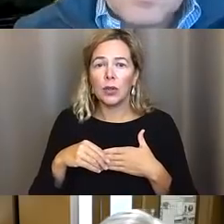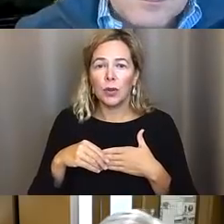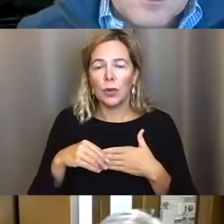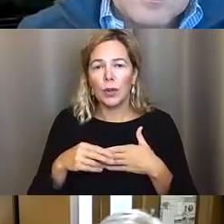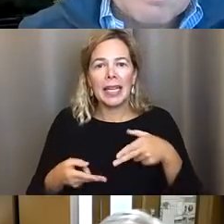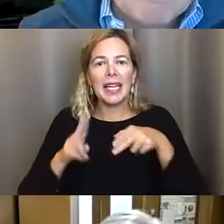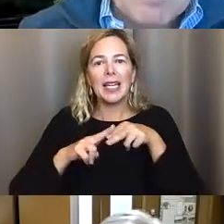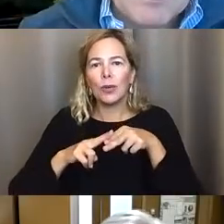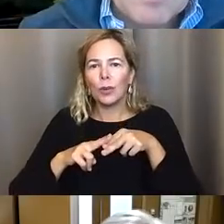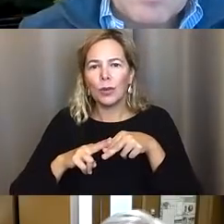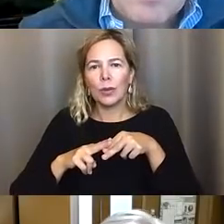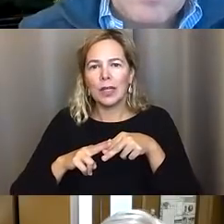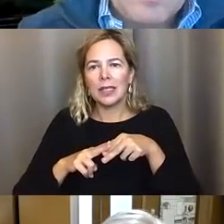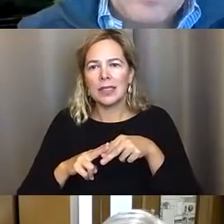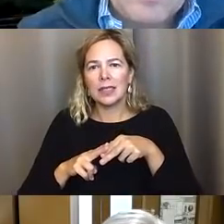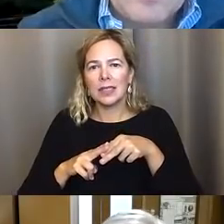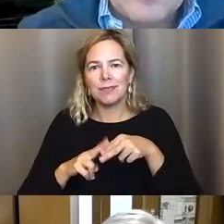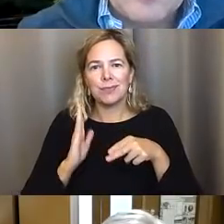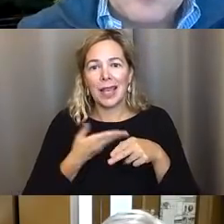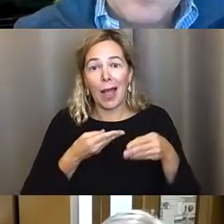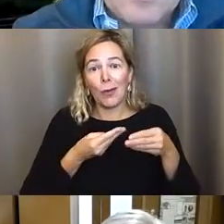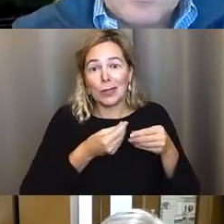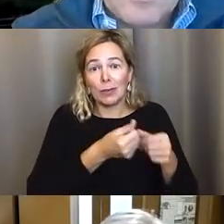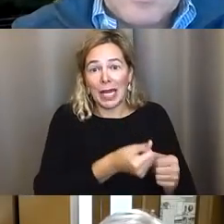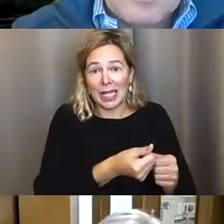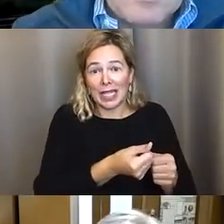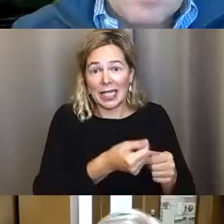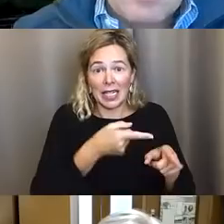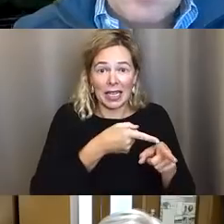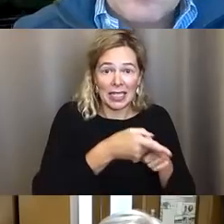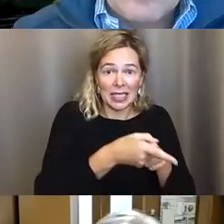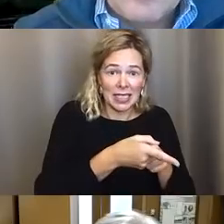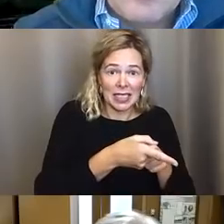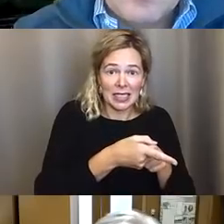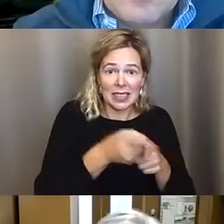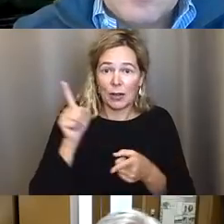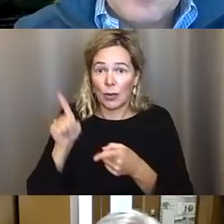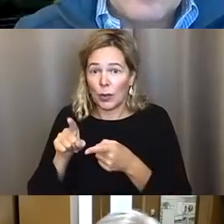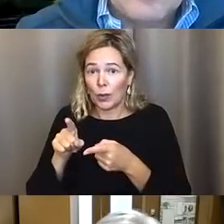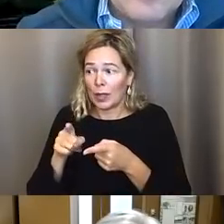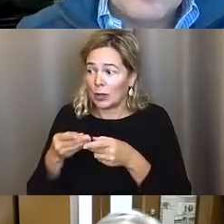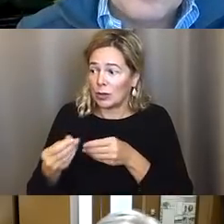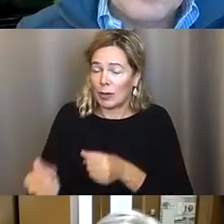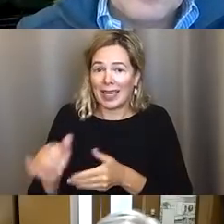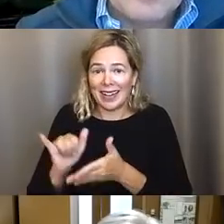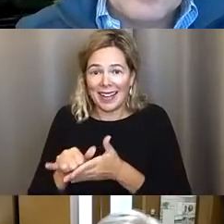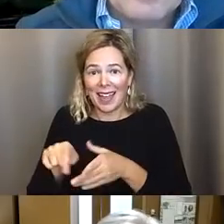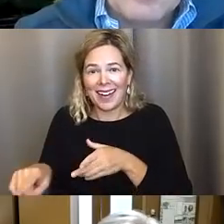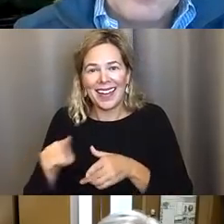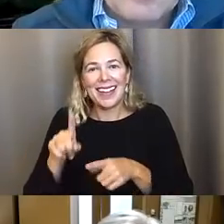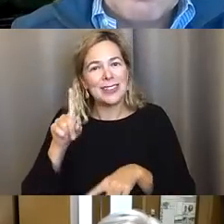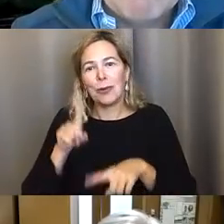increase our spending in one or another area, what I'm certain about is we can't increase it in all areas. So we'll have to